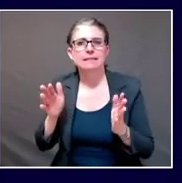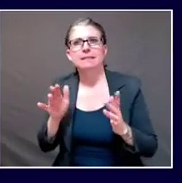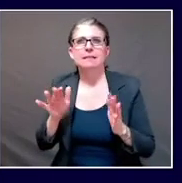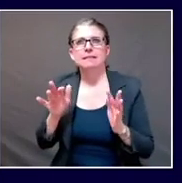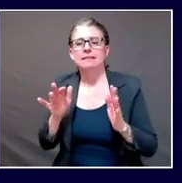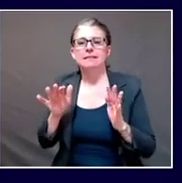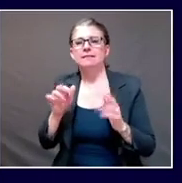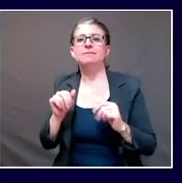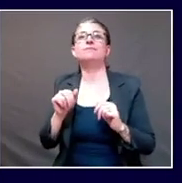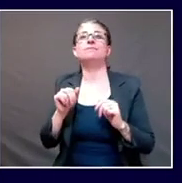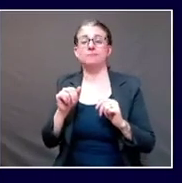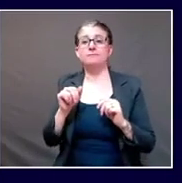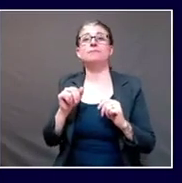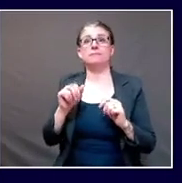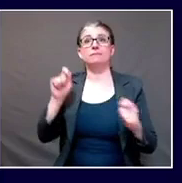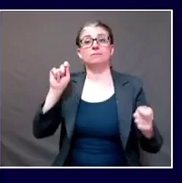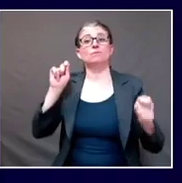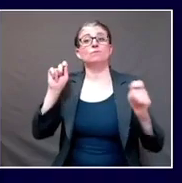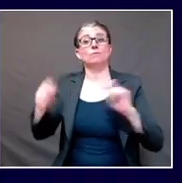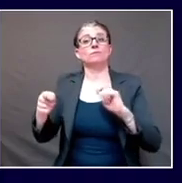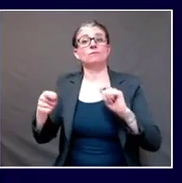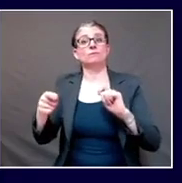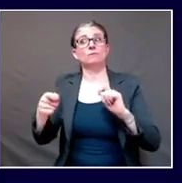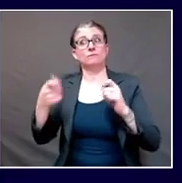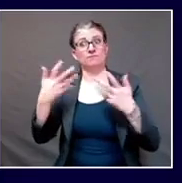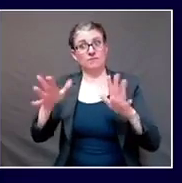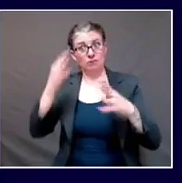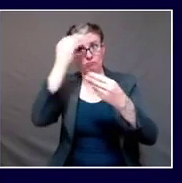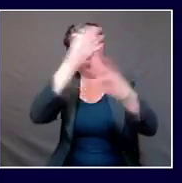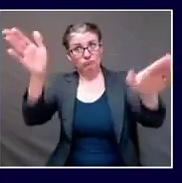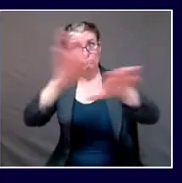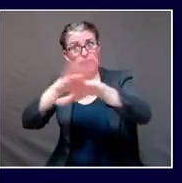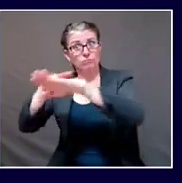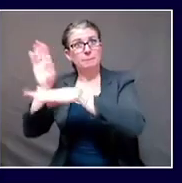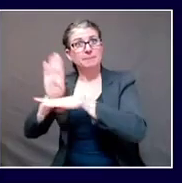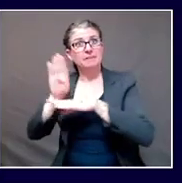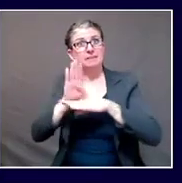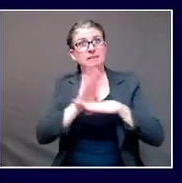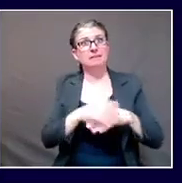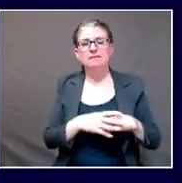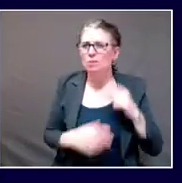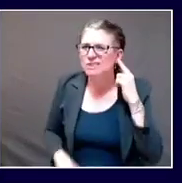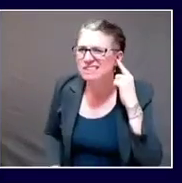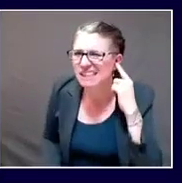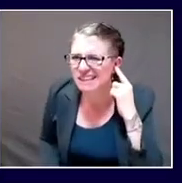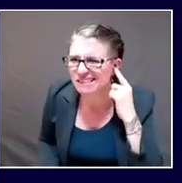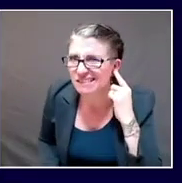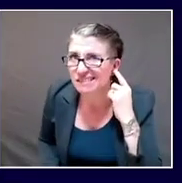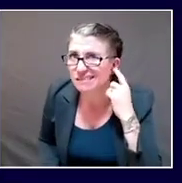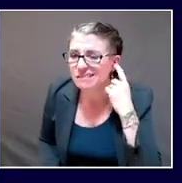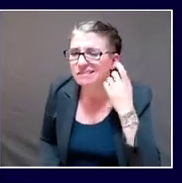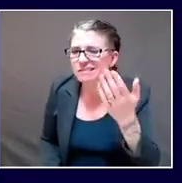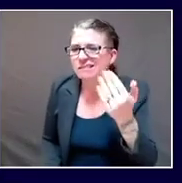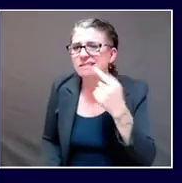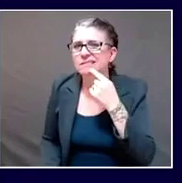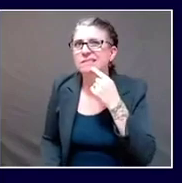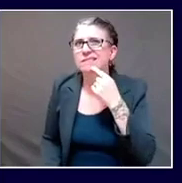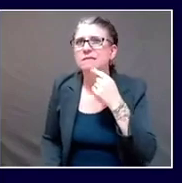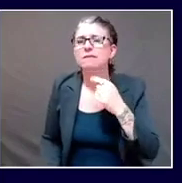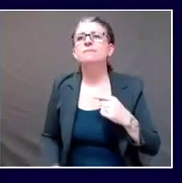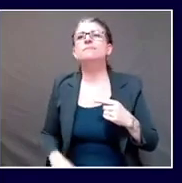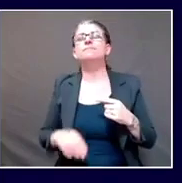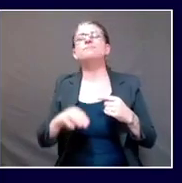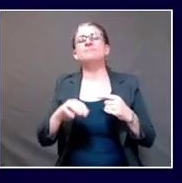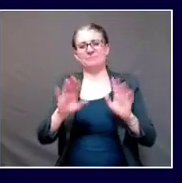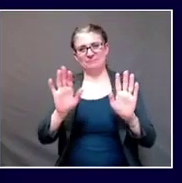for communicating with businesses? think I heard you say how are businesses being? Yeah. Do you have a system by which the